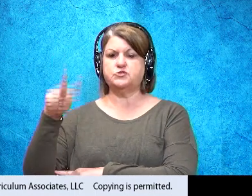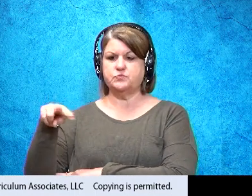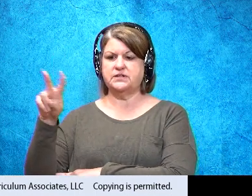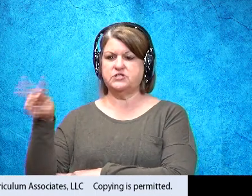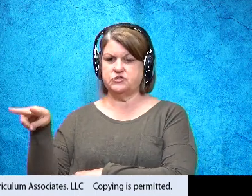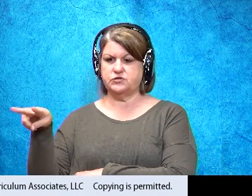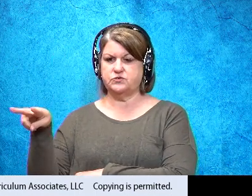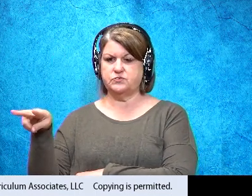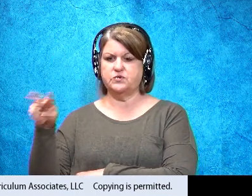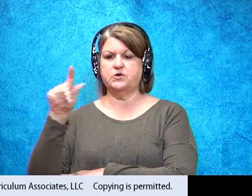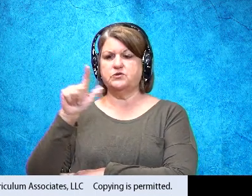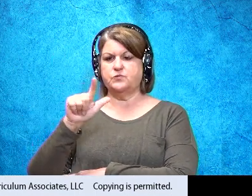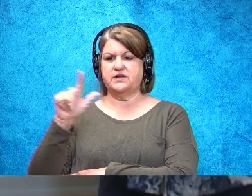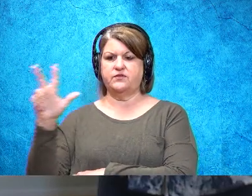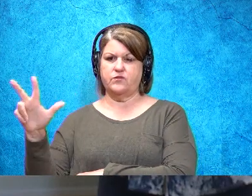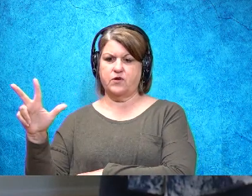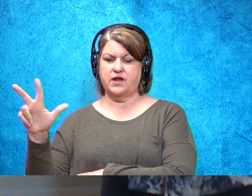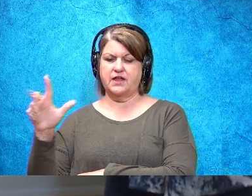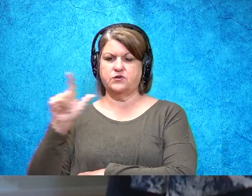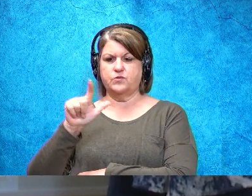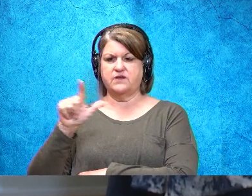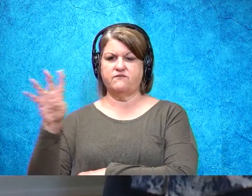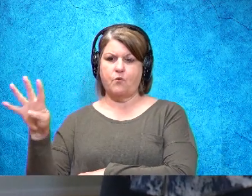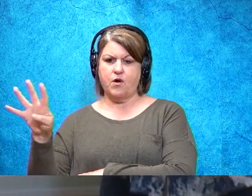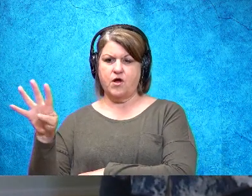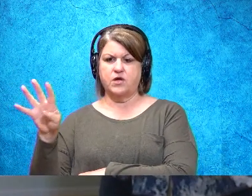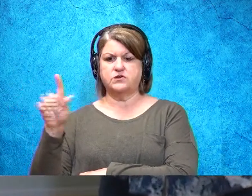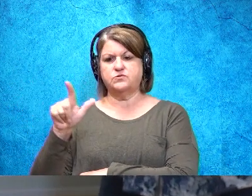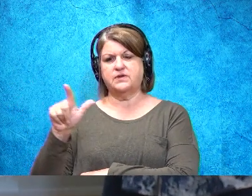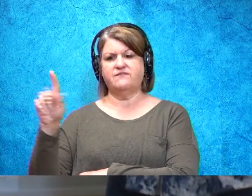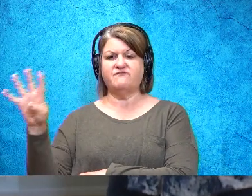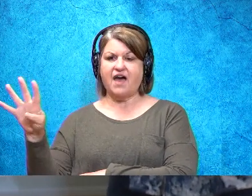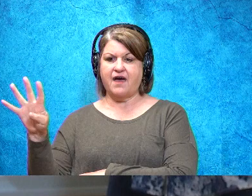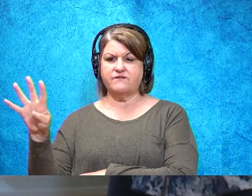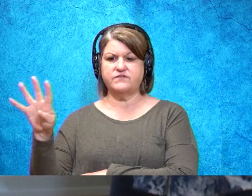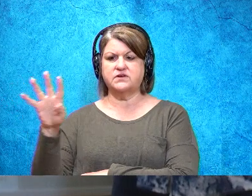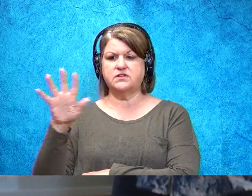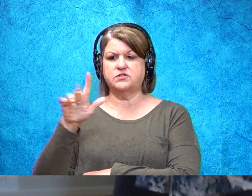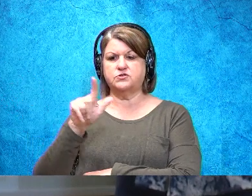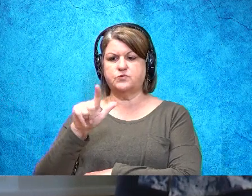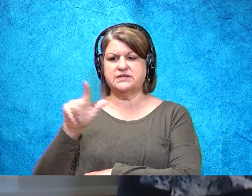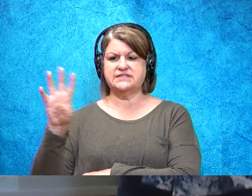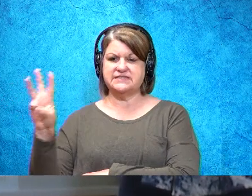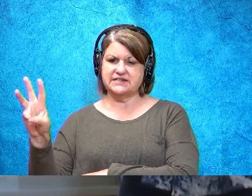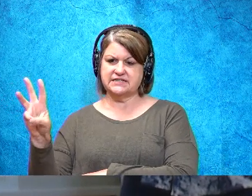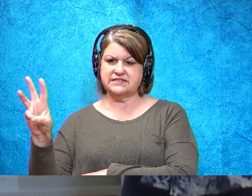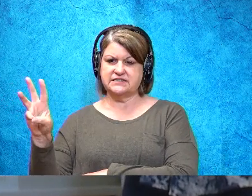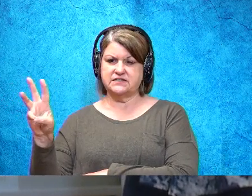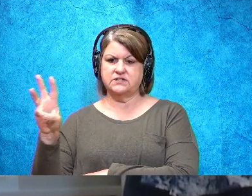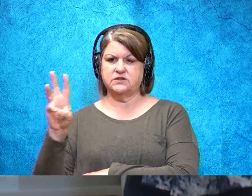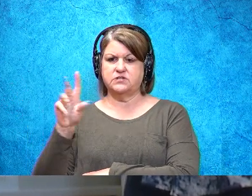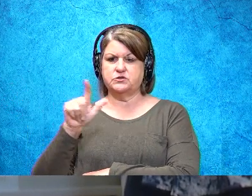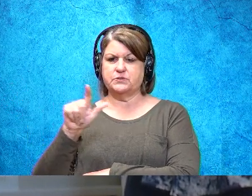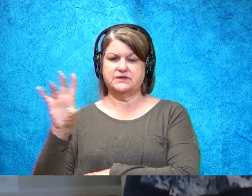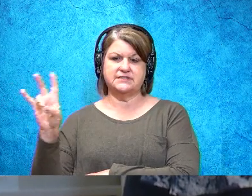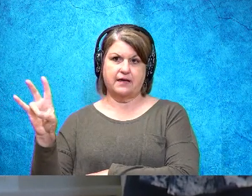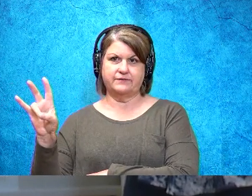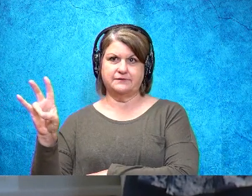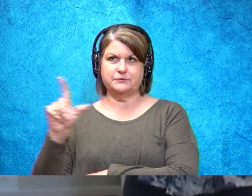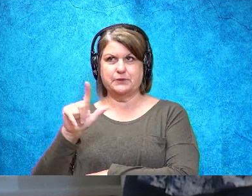22, 23, 24, 25, 26,